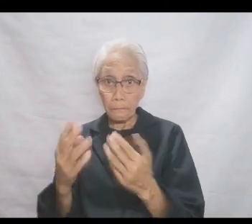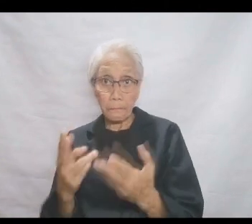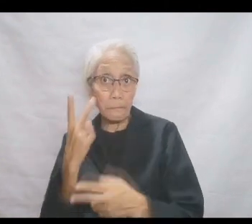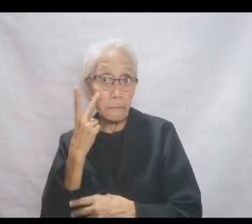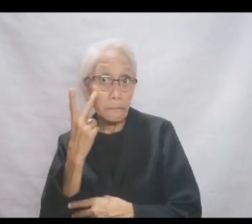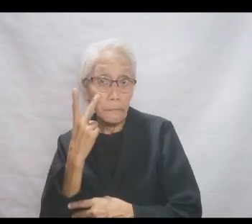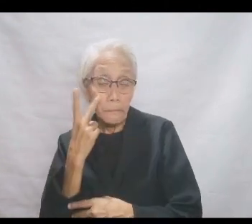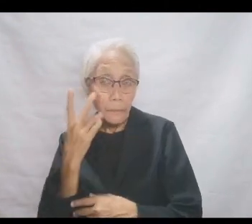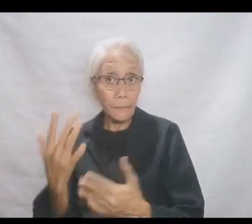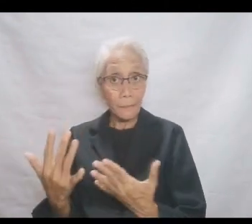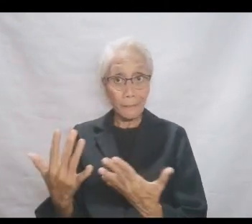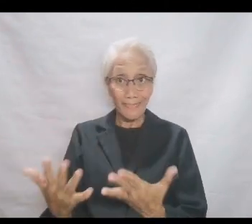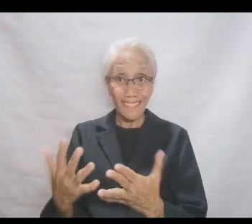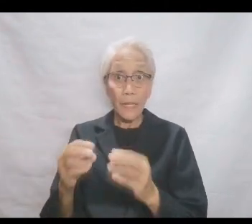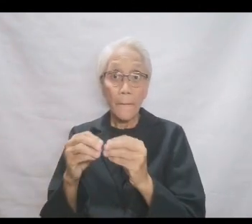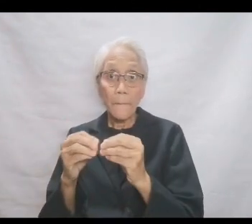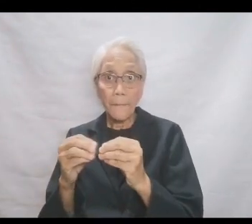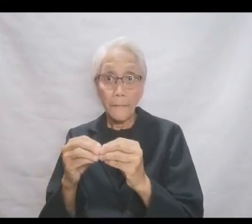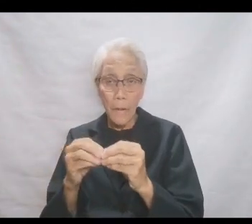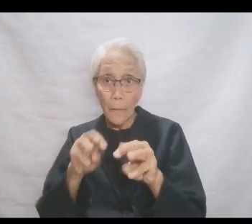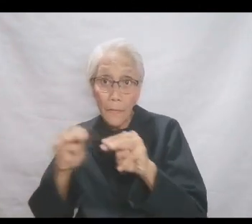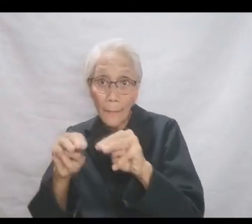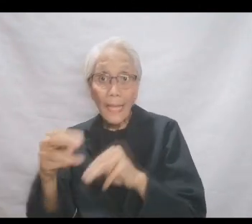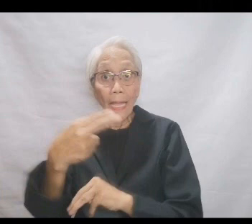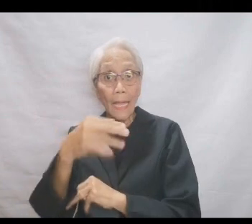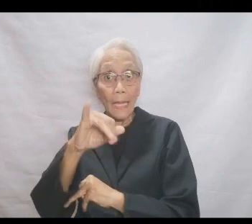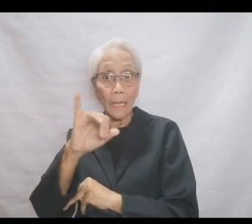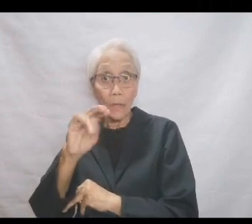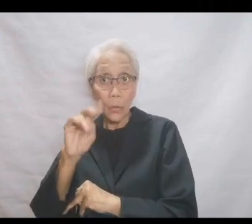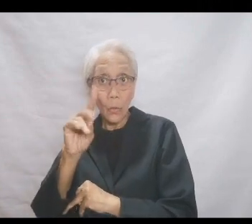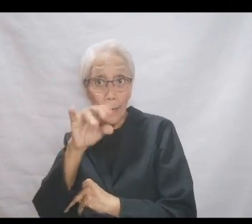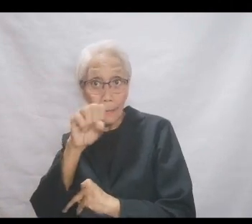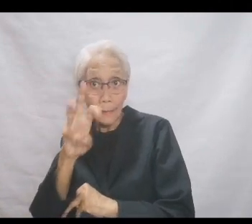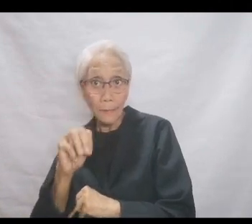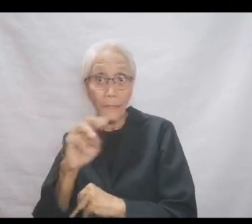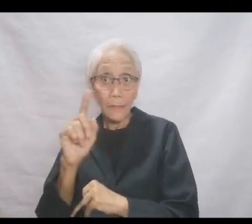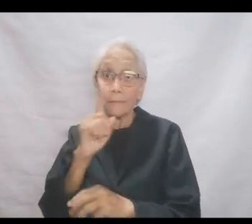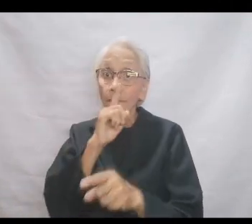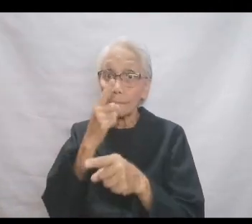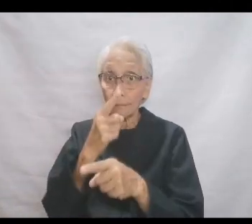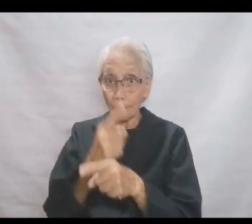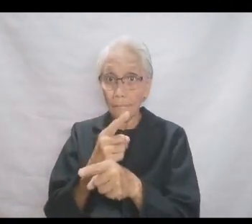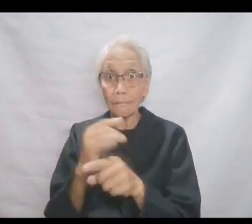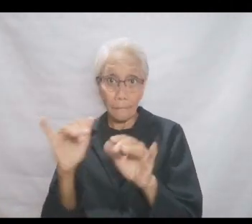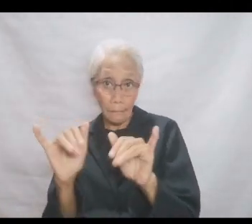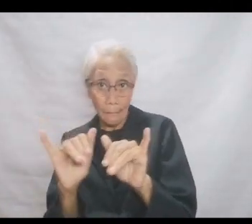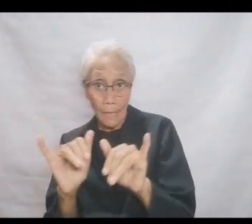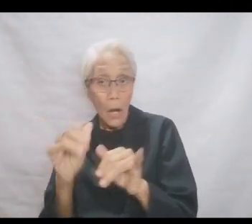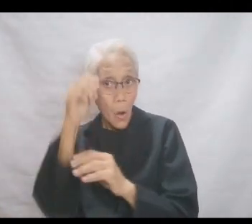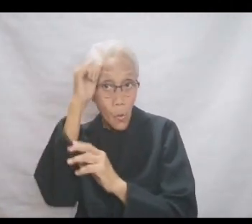As we've already seen, these same spasmodic head movements in Hinduism are taken as a sure sign of